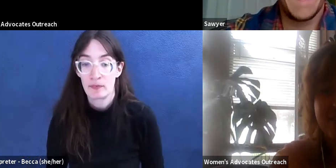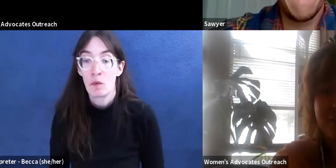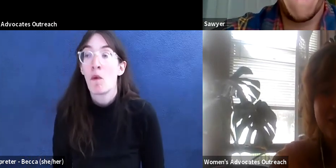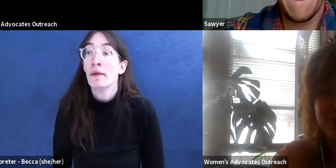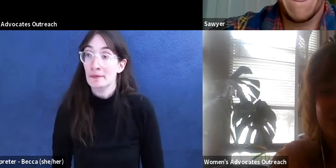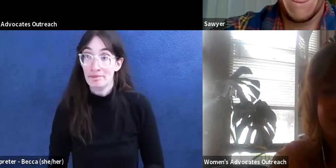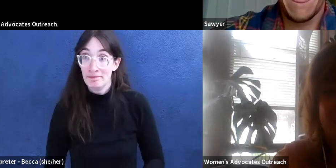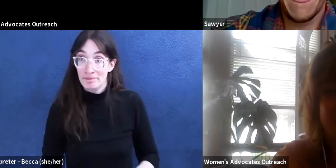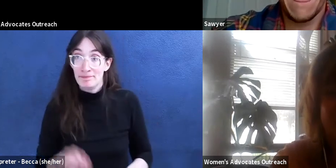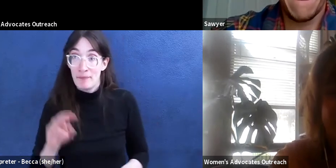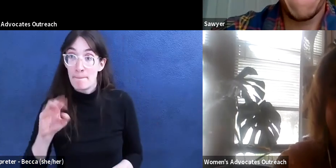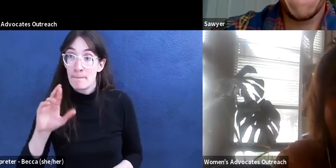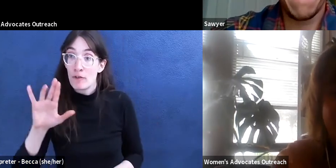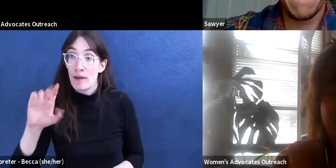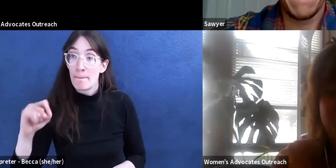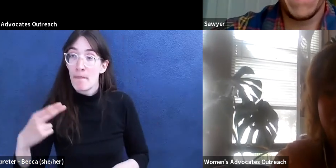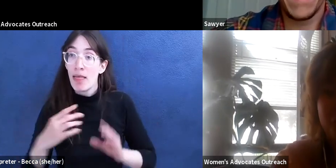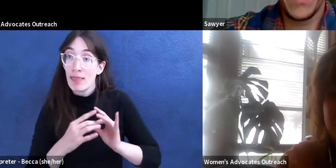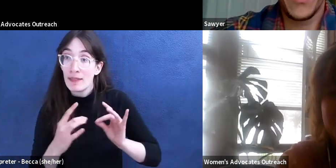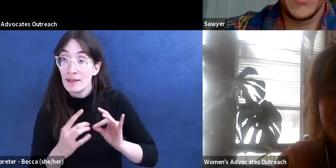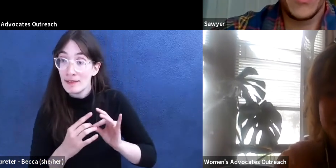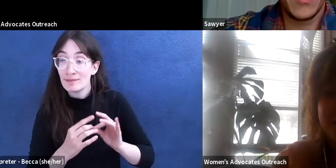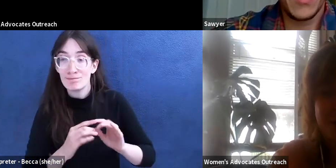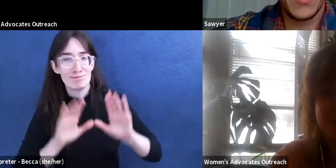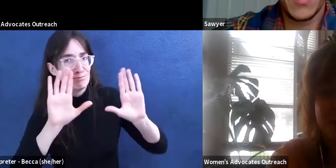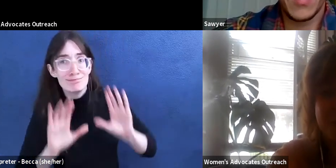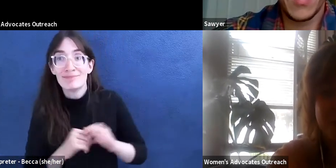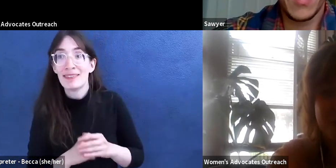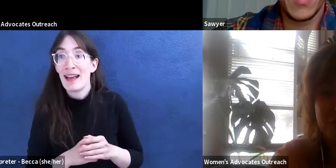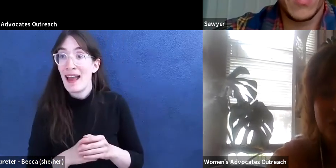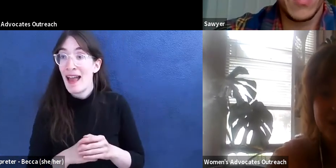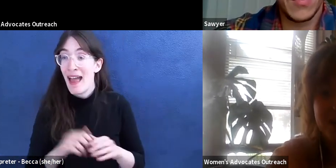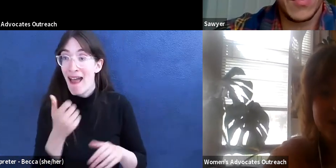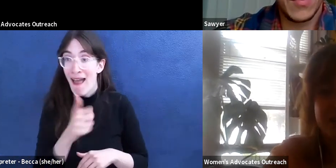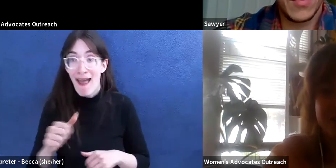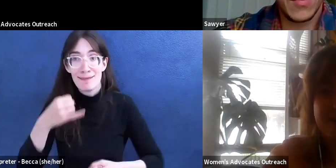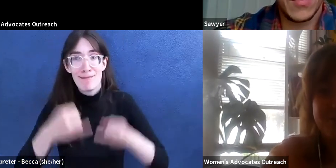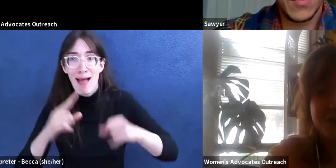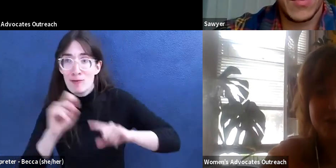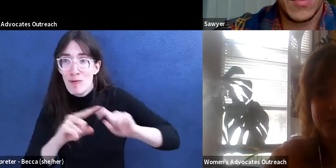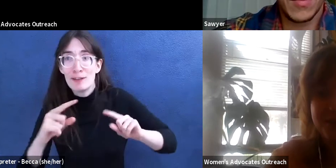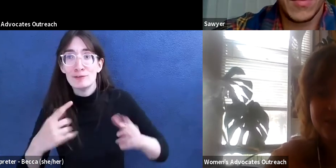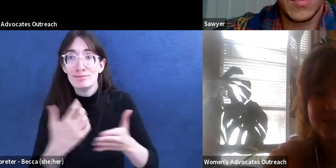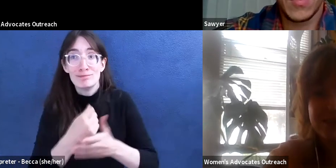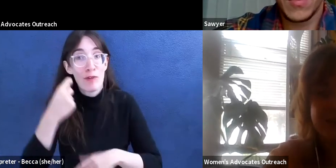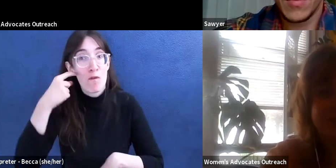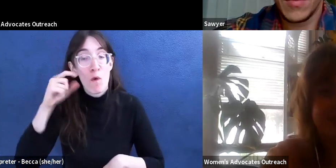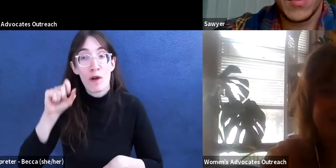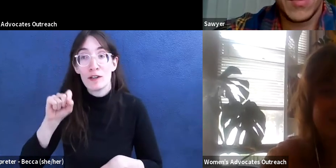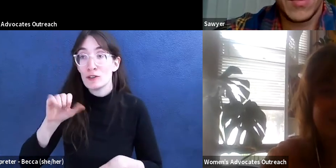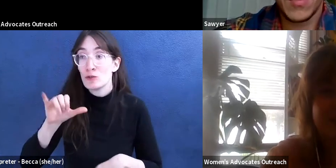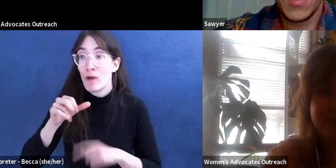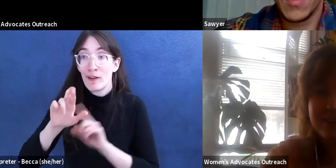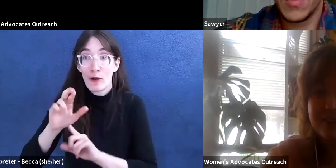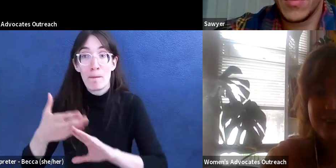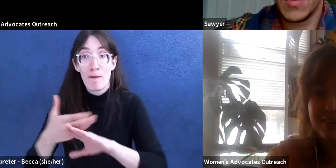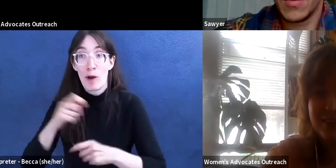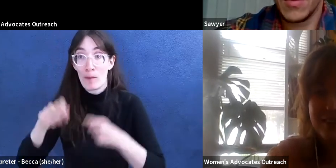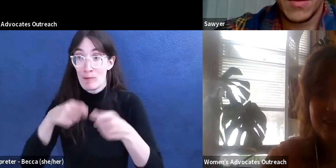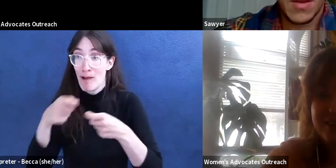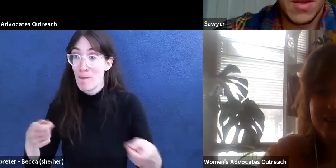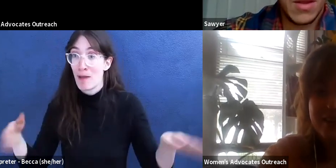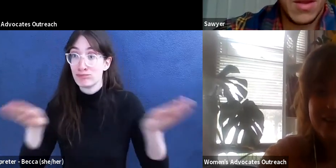direction. You could also just say, do you have any